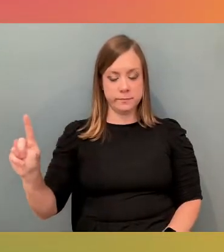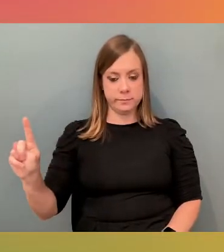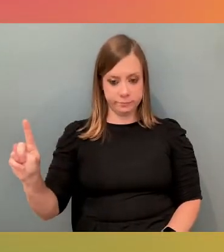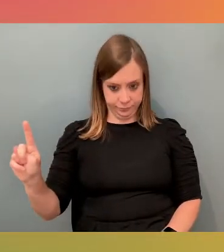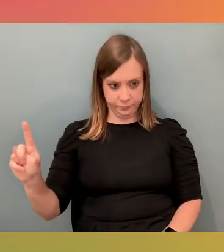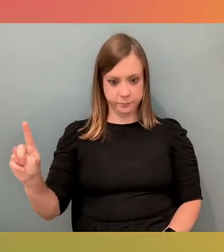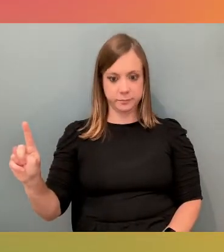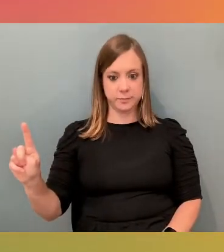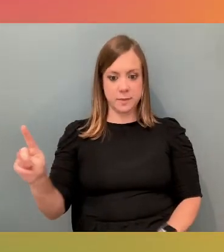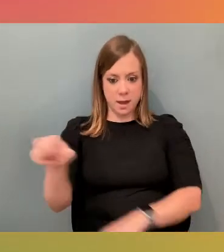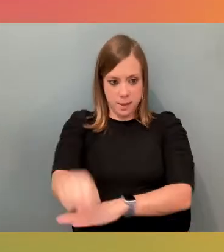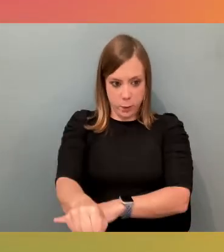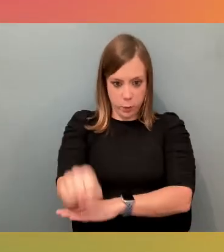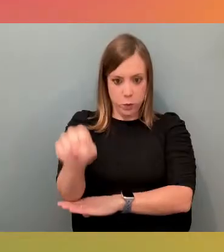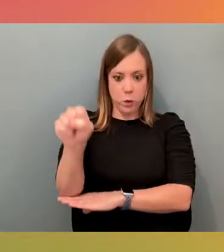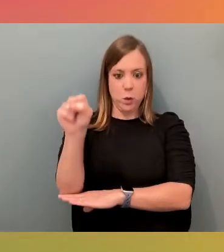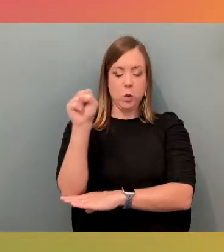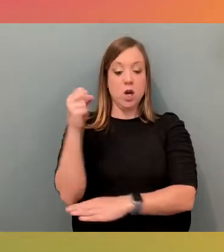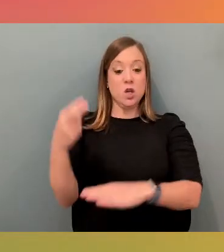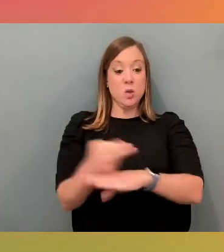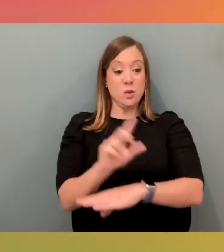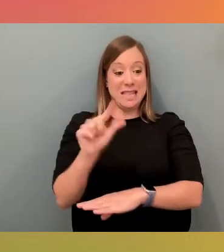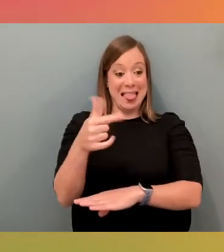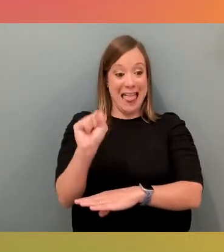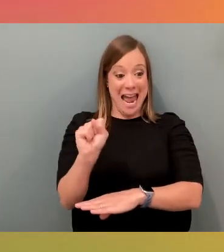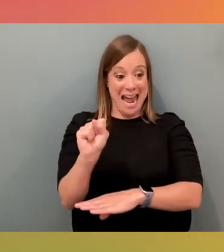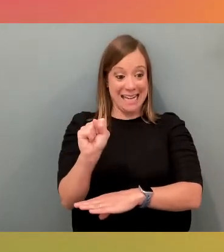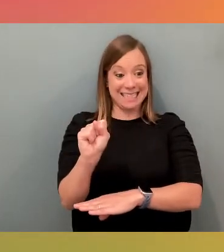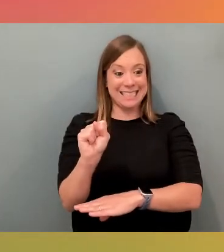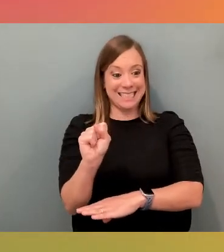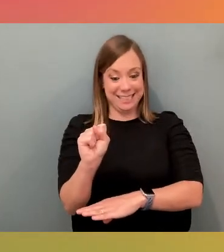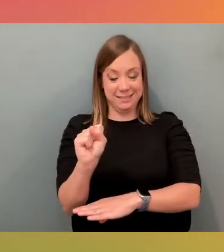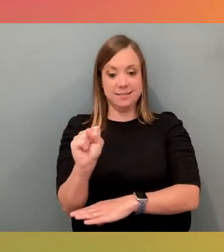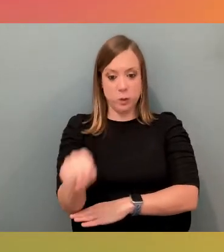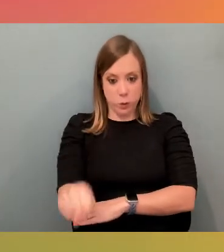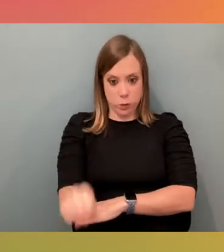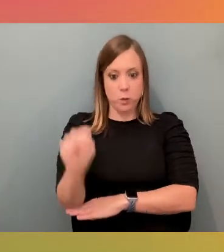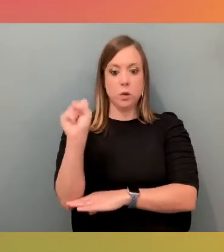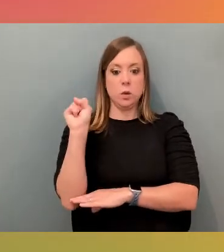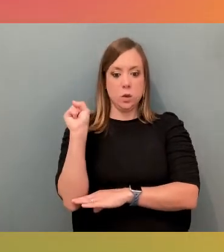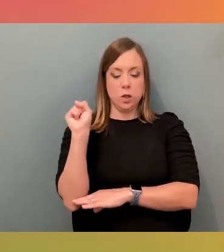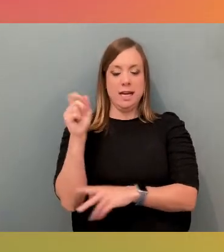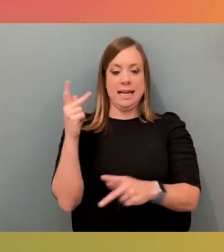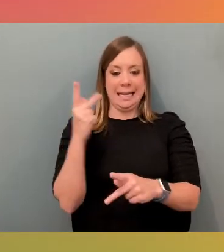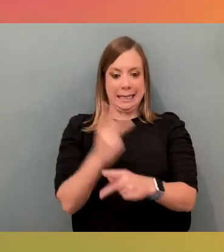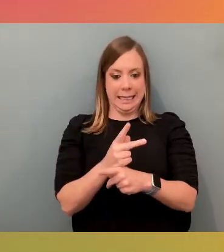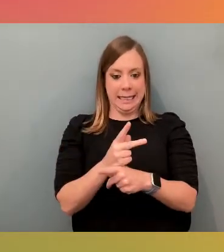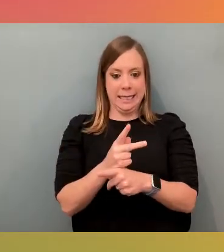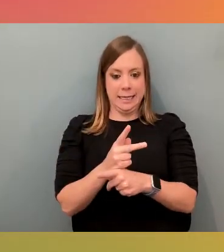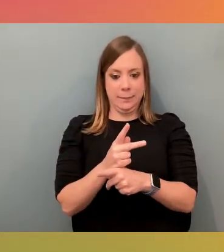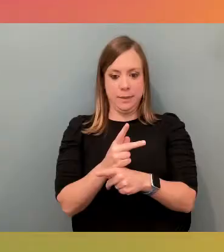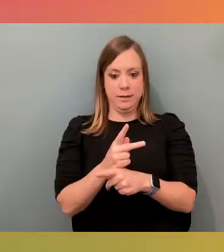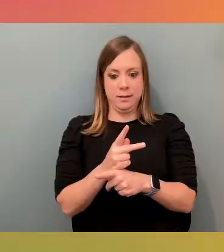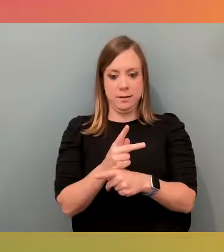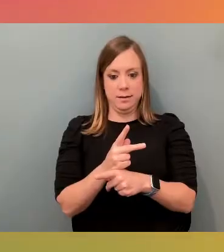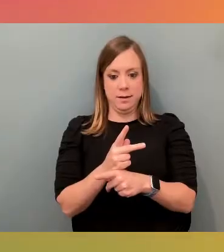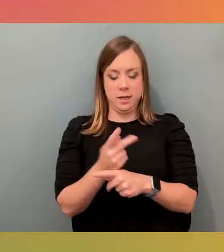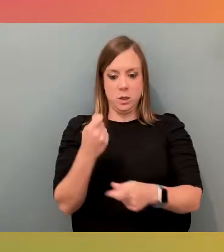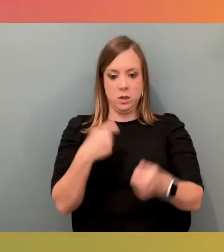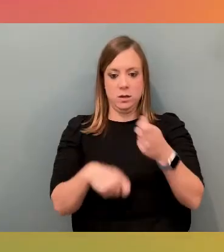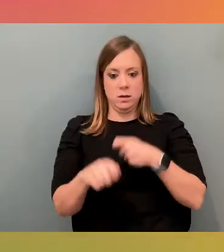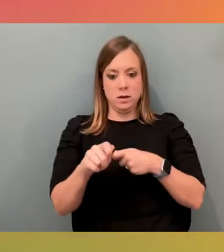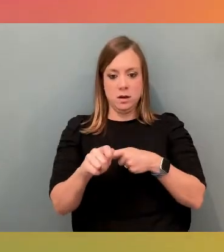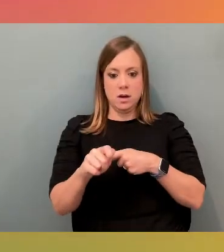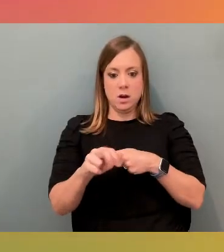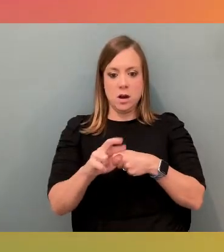and 1. Use your legs to lift up. Beautiful job. Keep that right leg where it is. Just take your back leg, spin it around, and plant